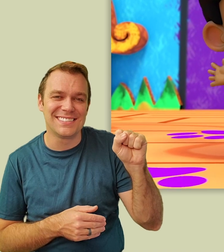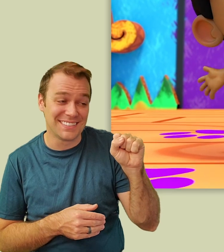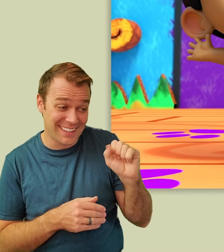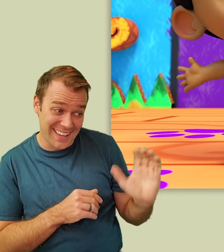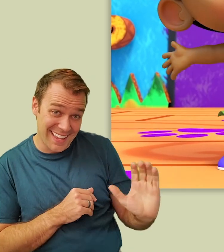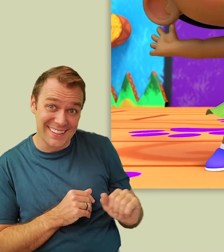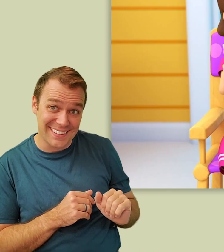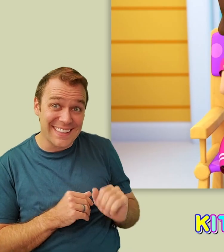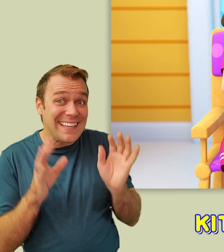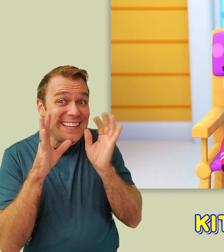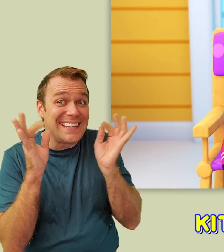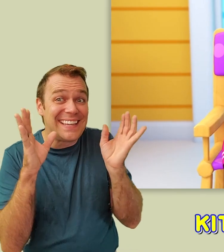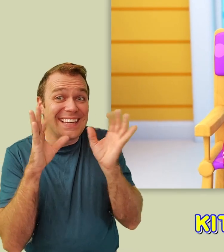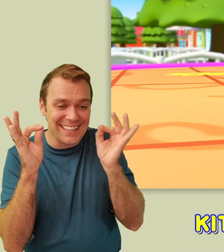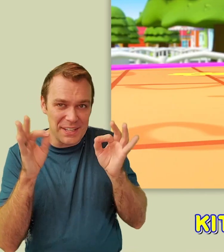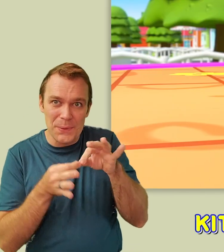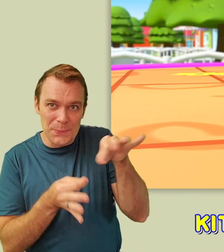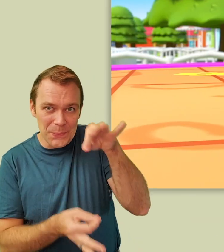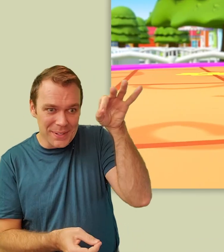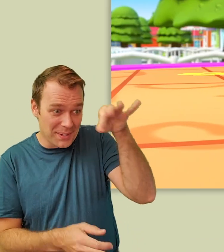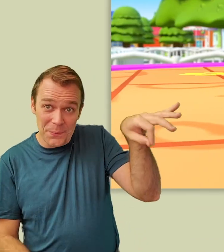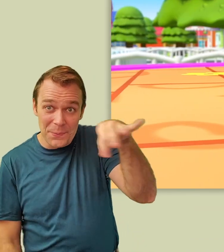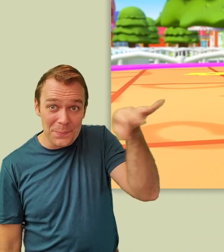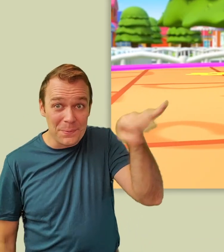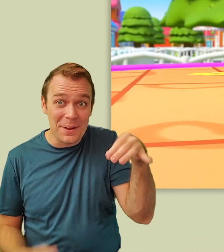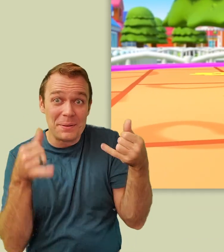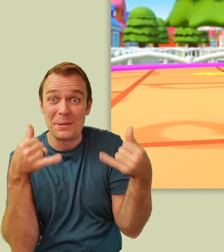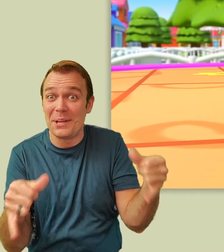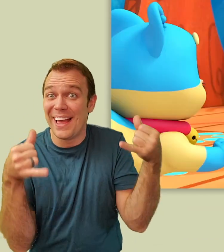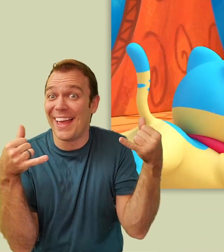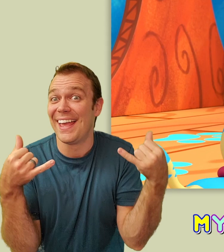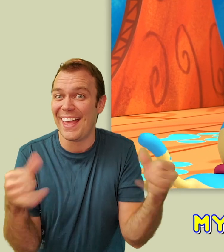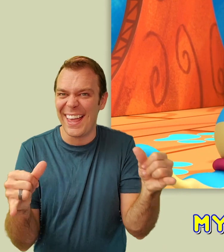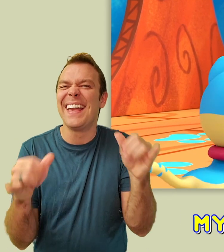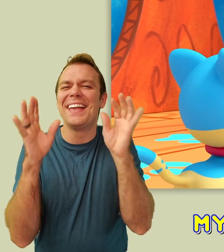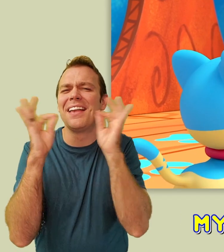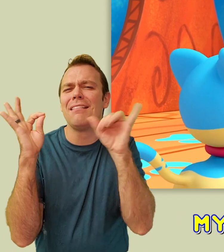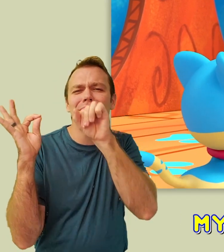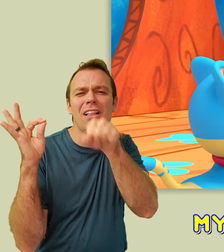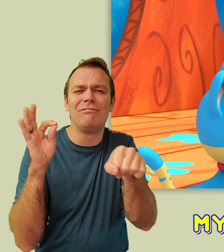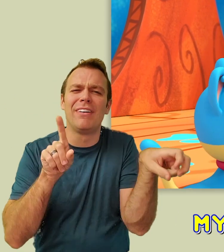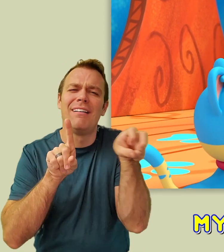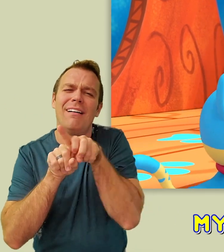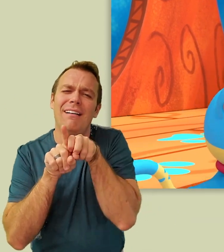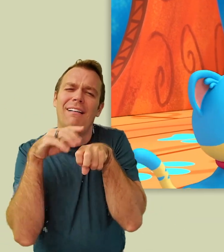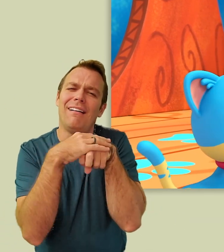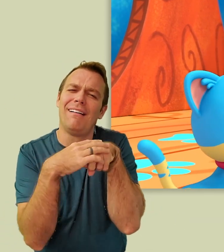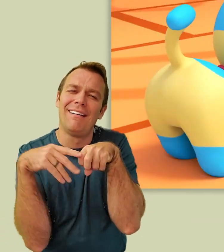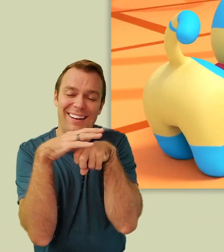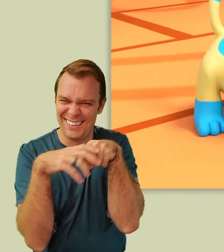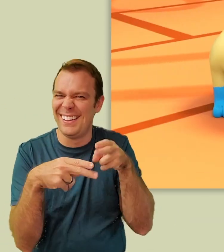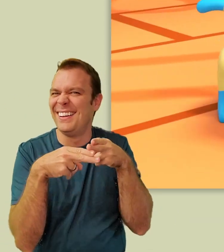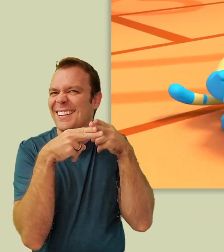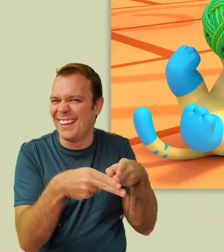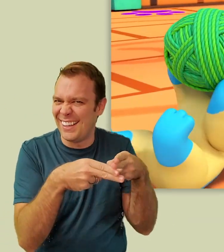Say hi, Cuddles. Kitty, here's some string. Wanna play a game? My kitty loves to cuddle. That's how